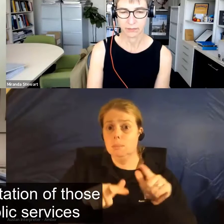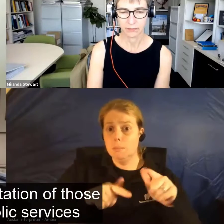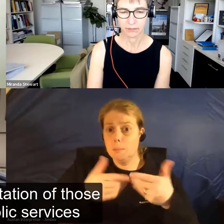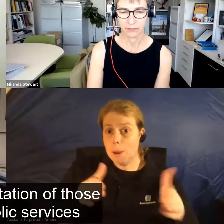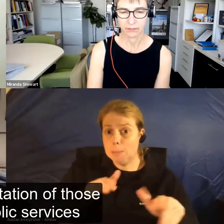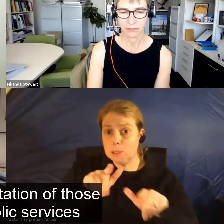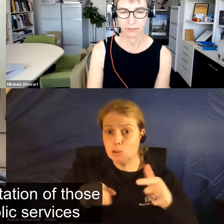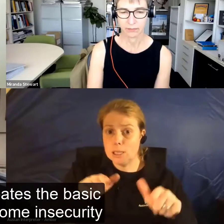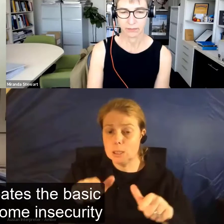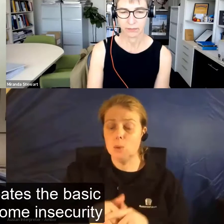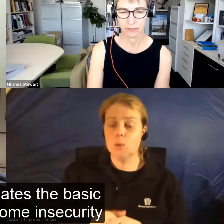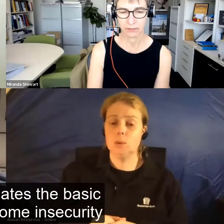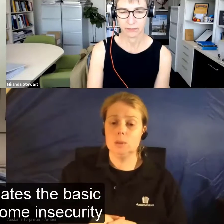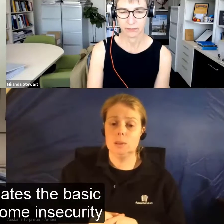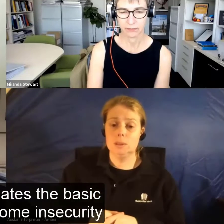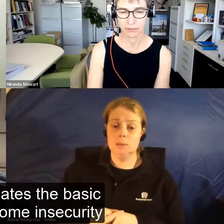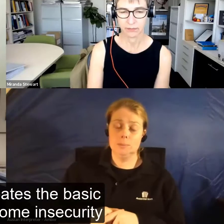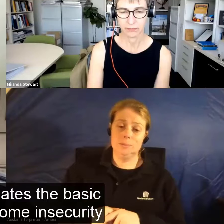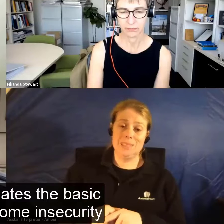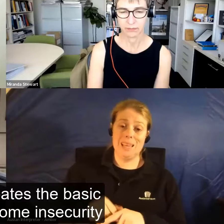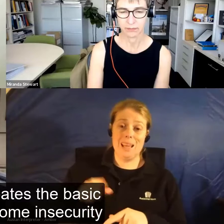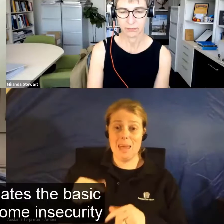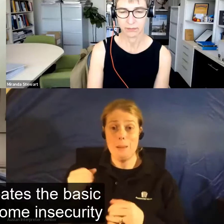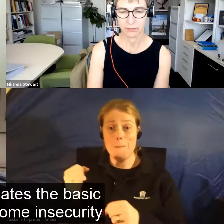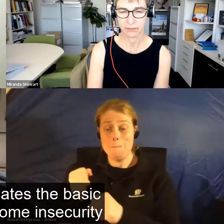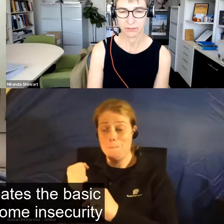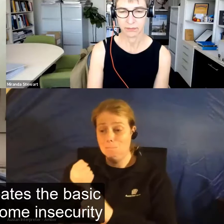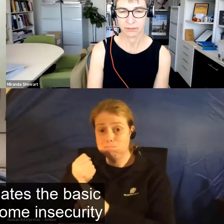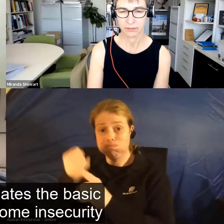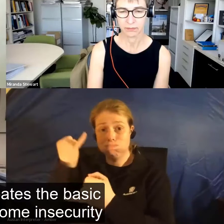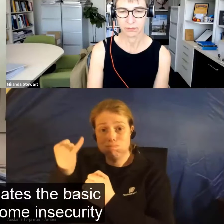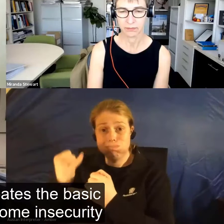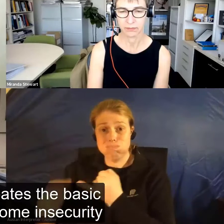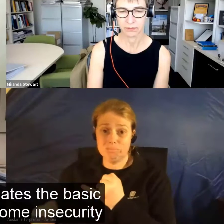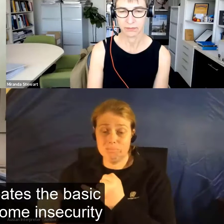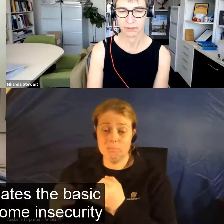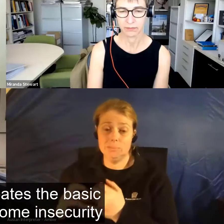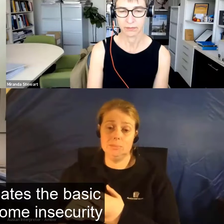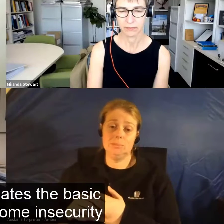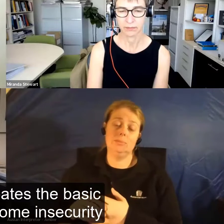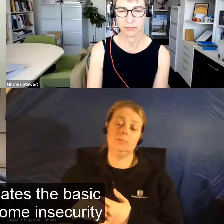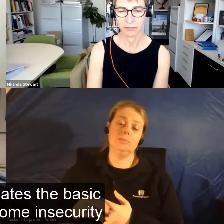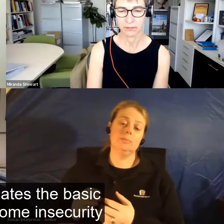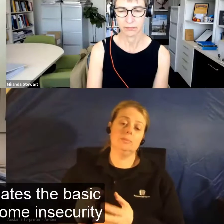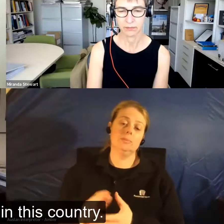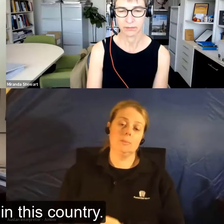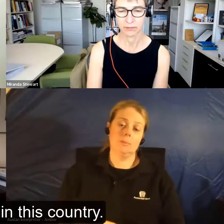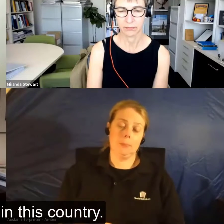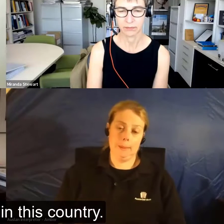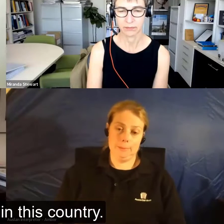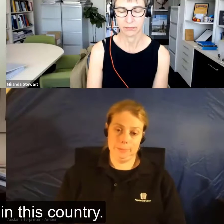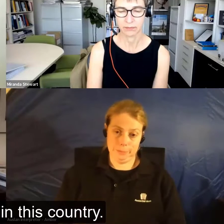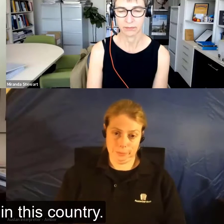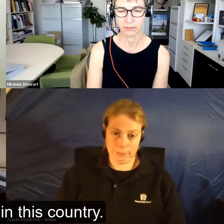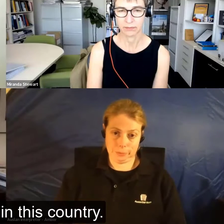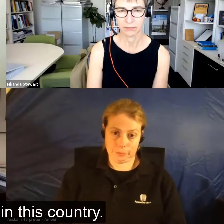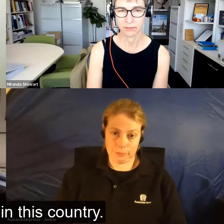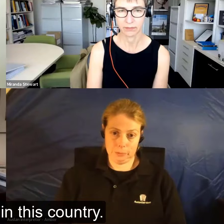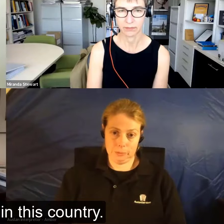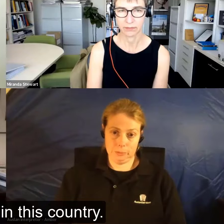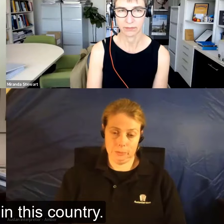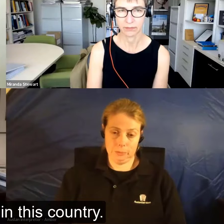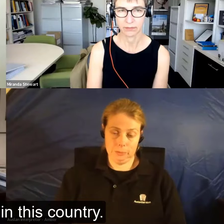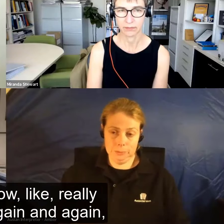public services that exacerbates the basic issues of income insecurity that we face in